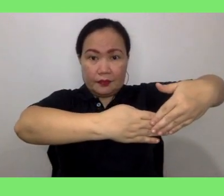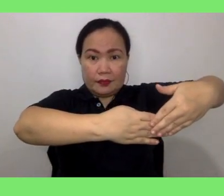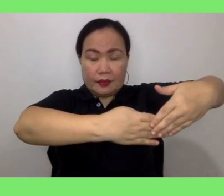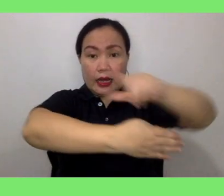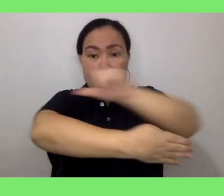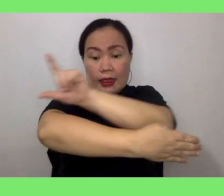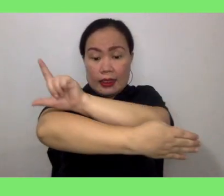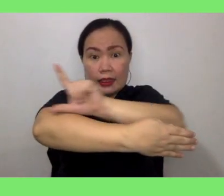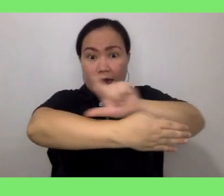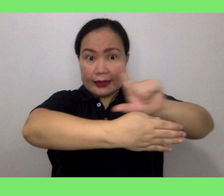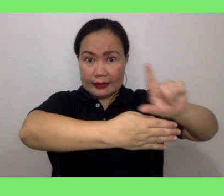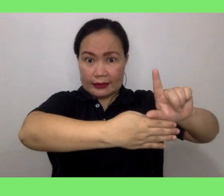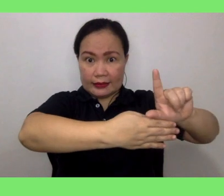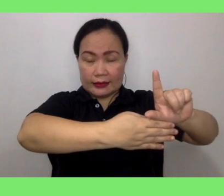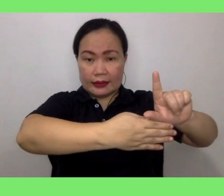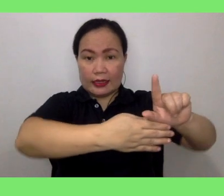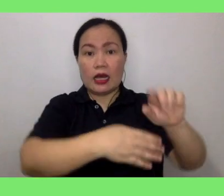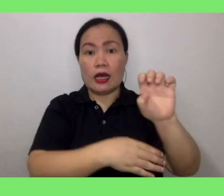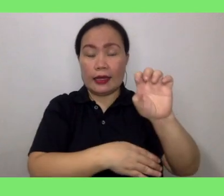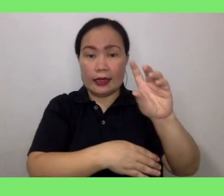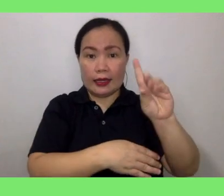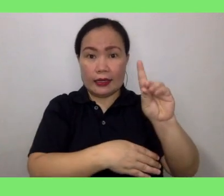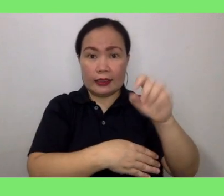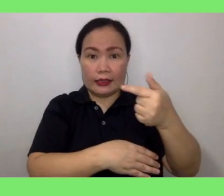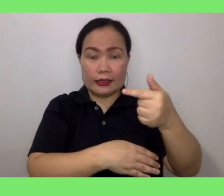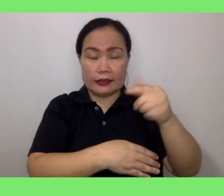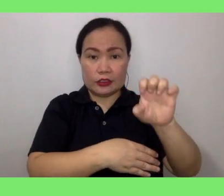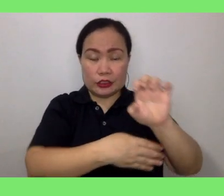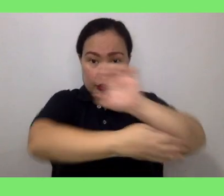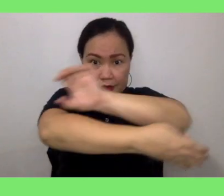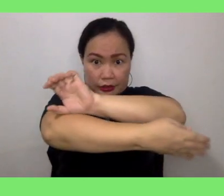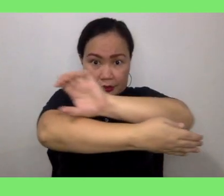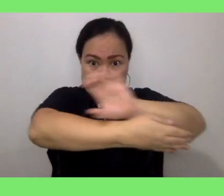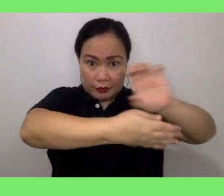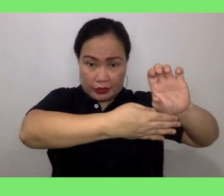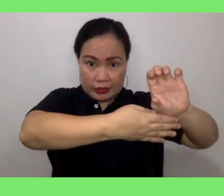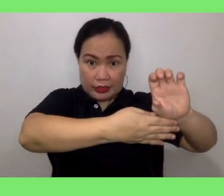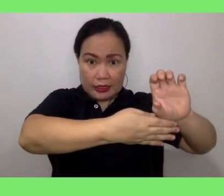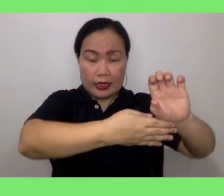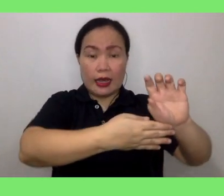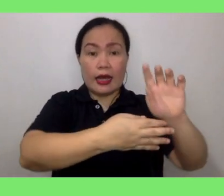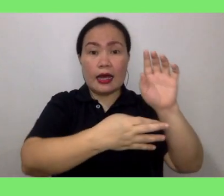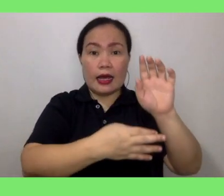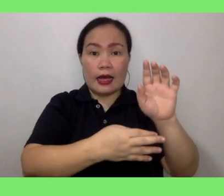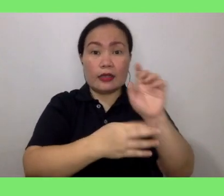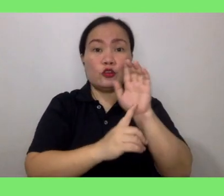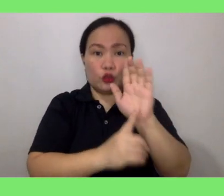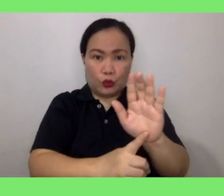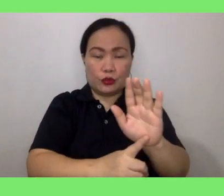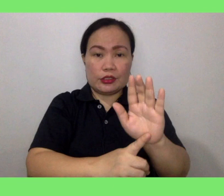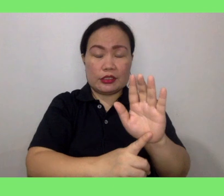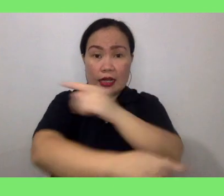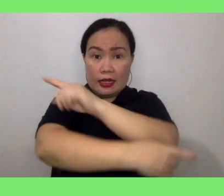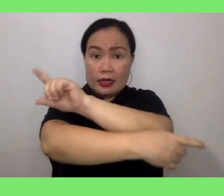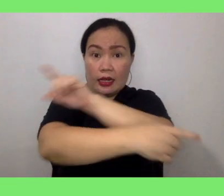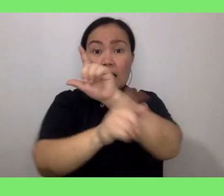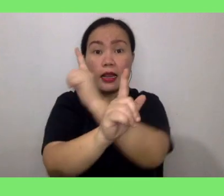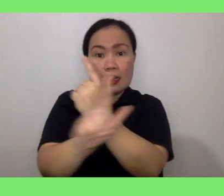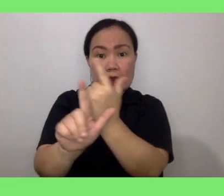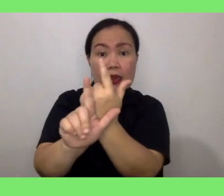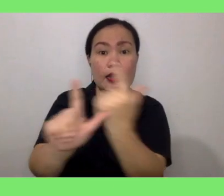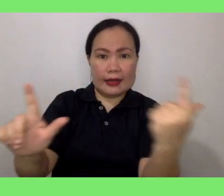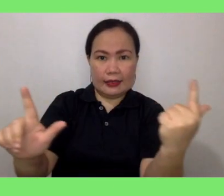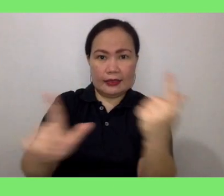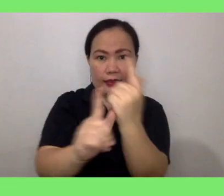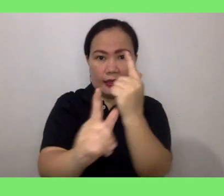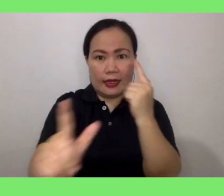may word na edge, that is representing a line. Okay? So, kagaya nito, edge of a table, ibig sabihin ito yan,